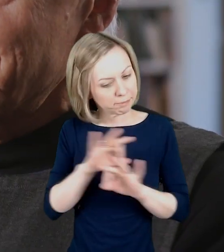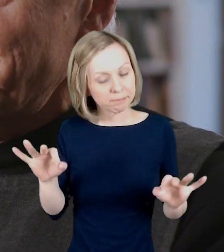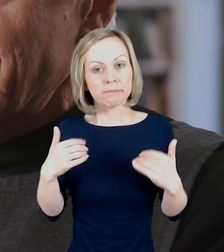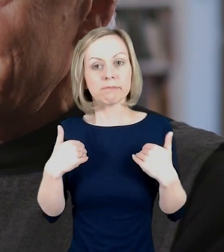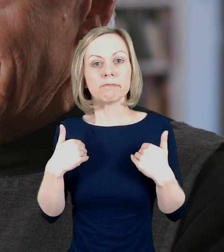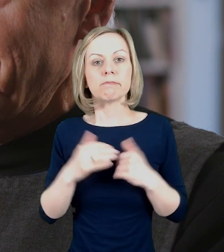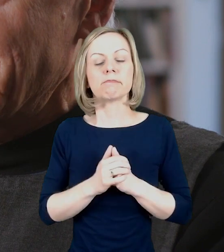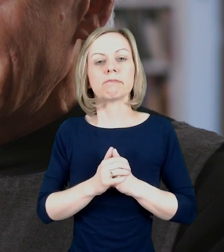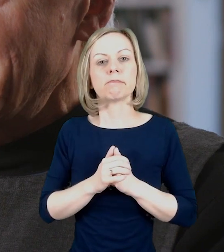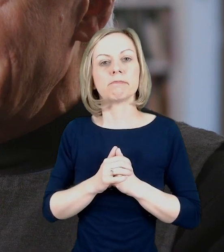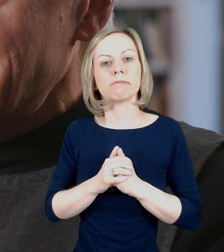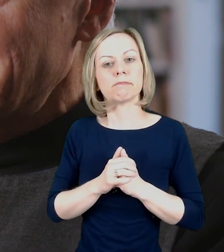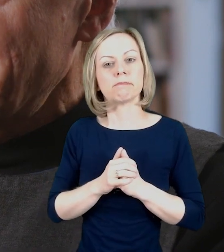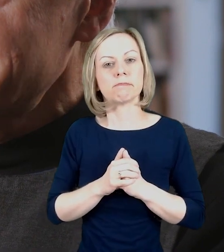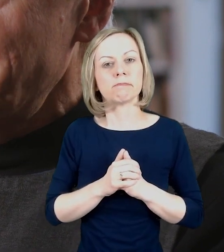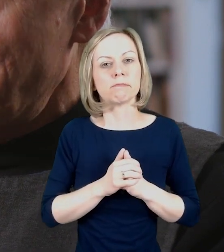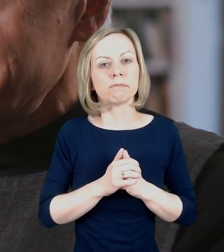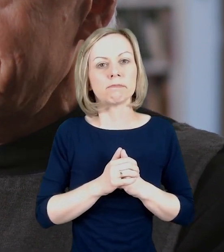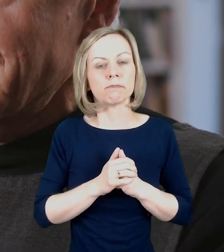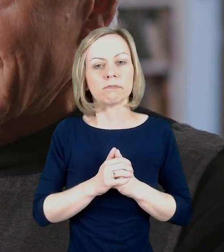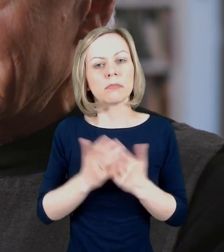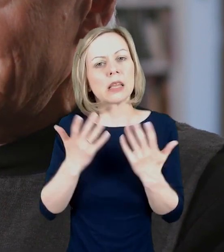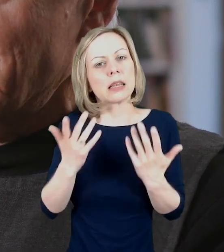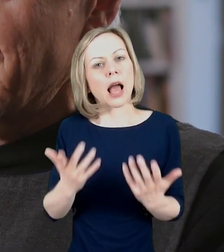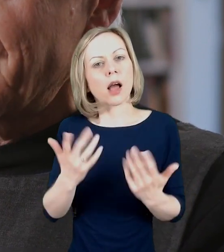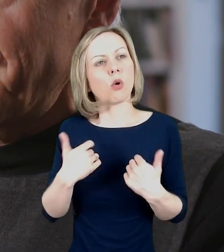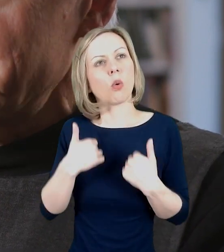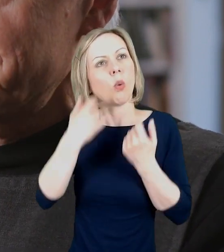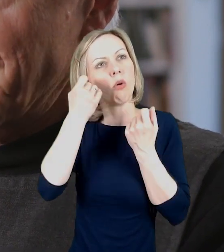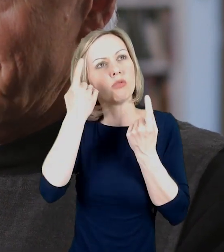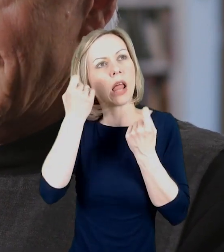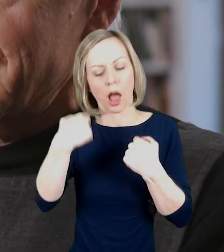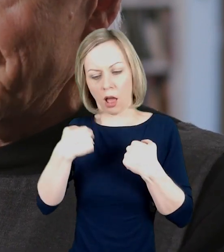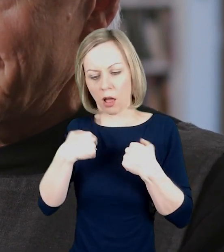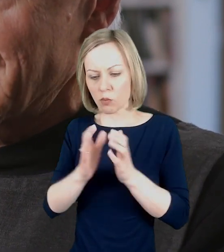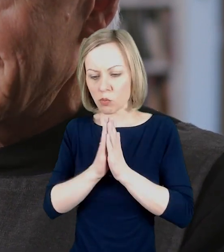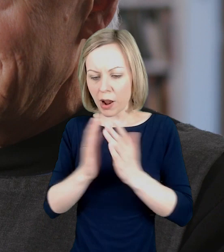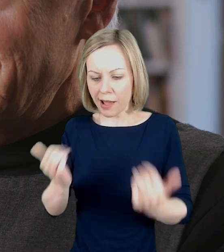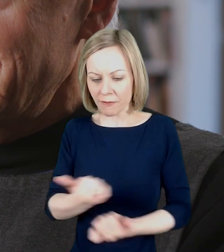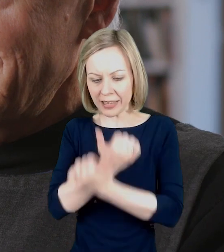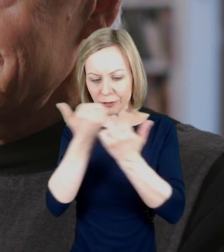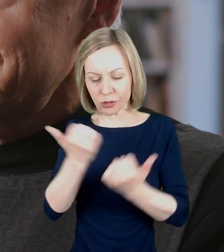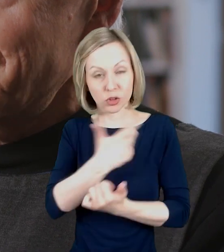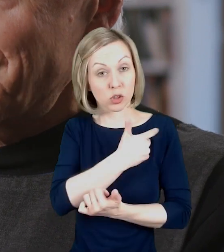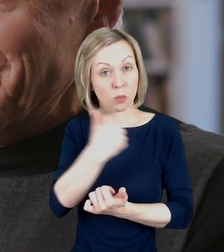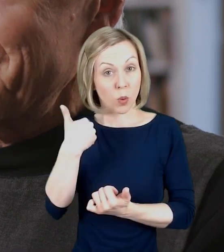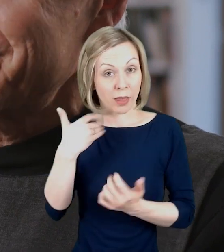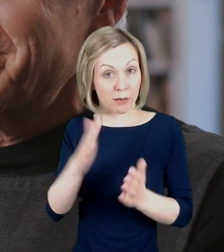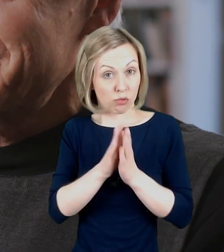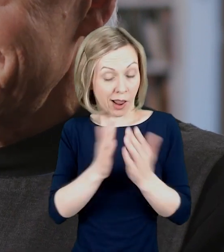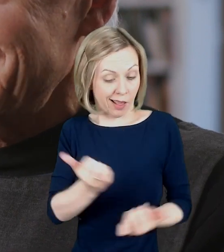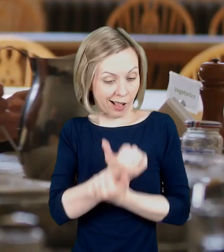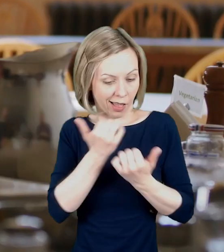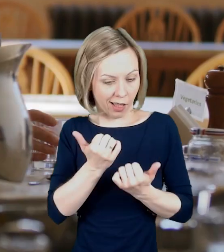coming to a point when I think that the most important thing I can do when I've finished my prayer in the morning is to remember